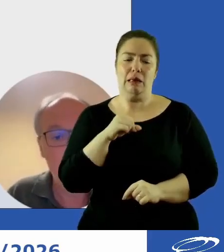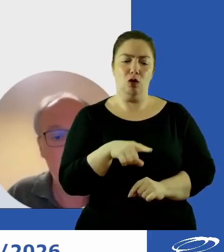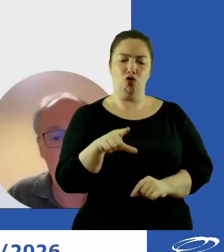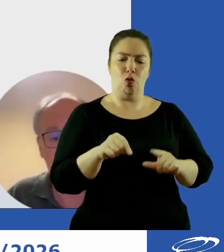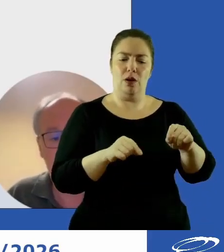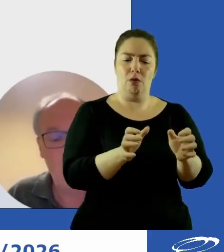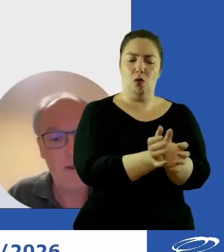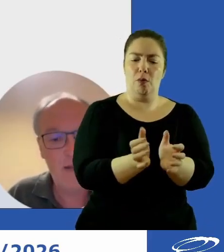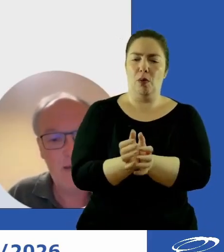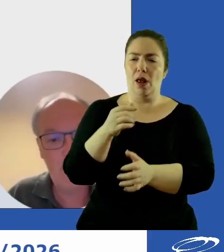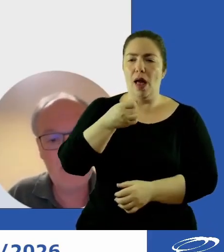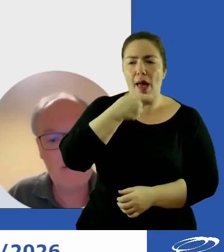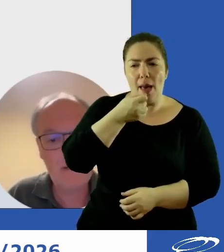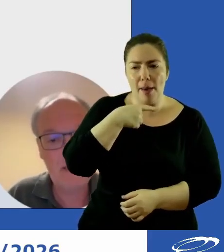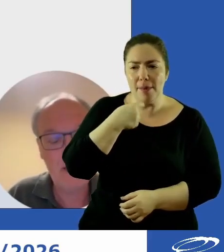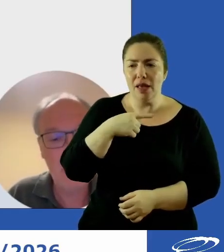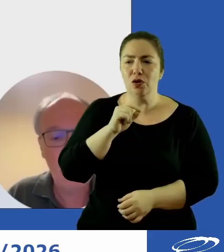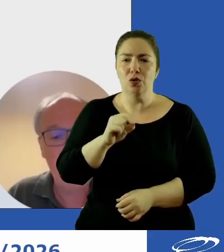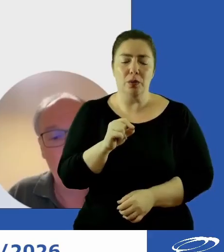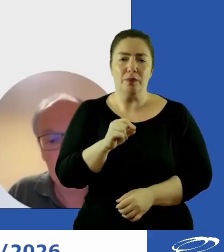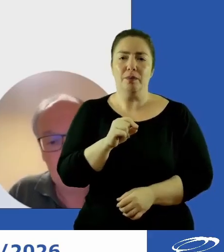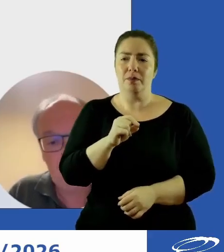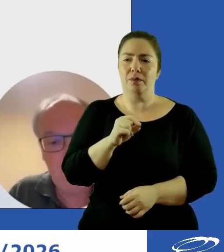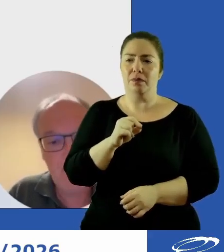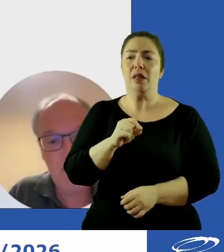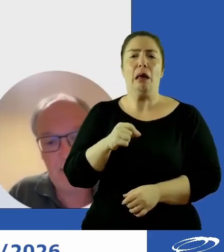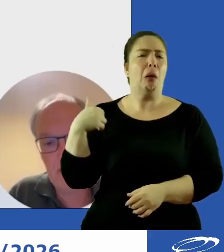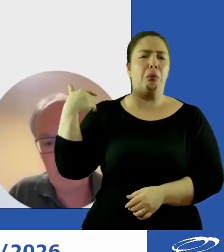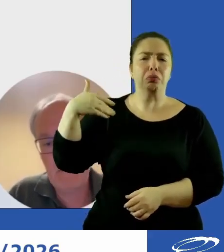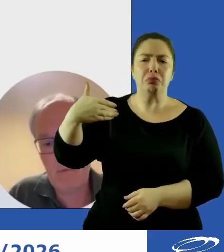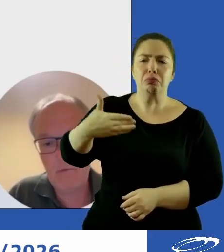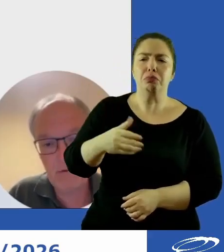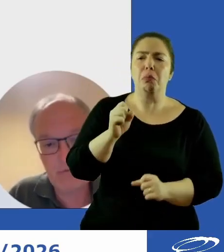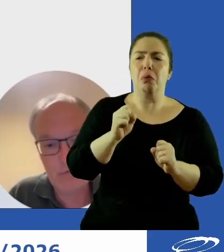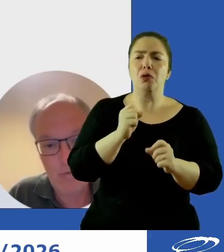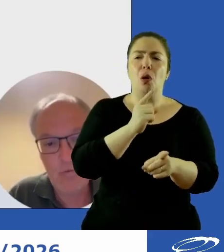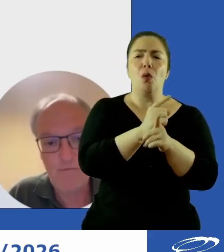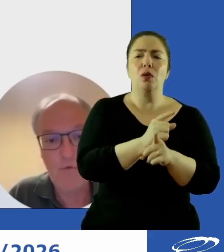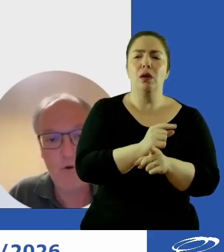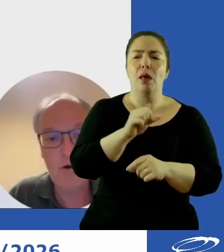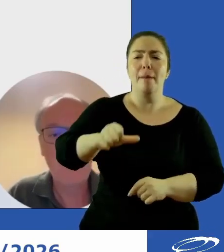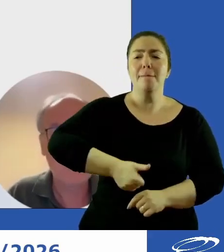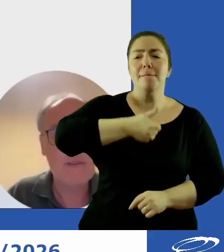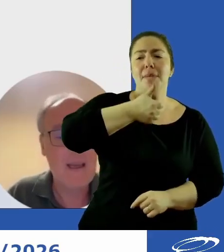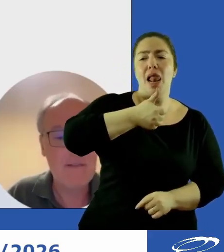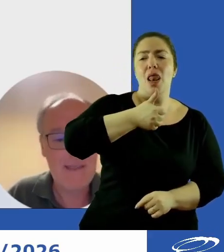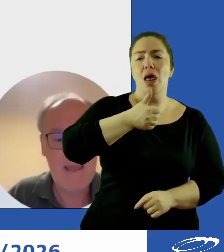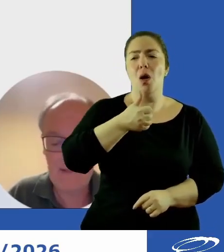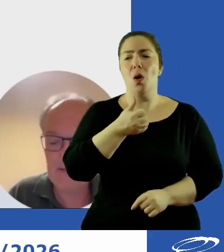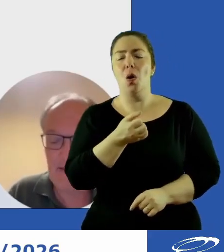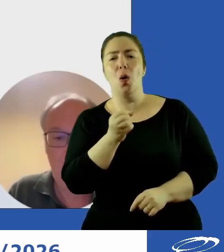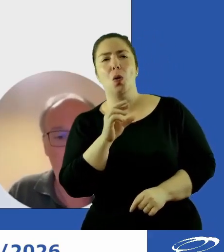they evaluated the activity along the time over 2, 4, or 7